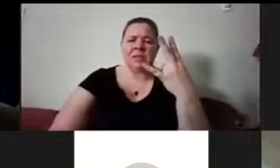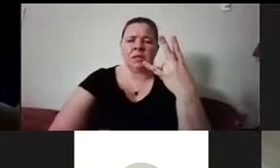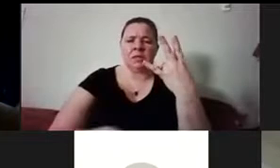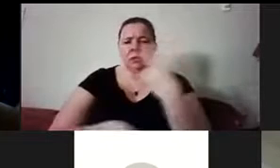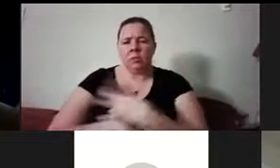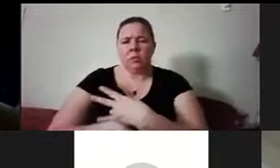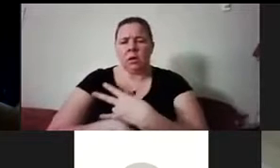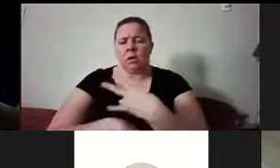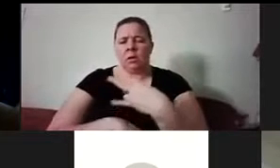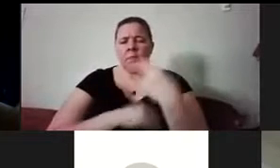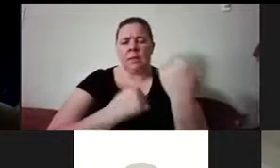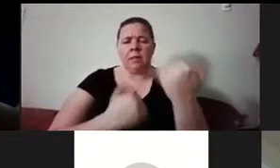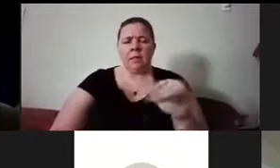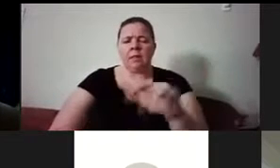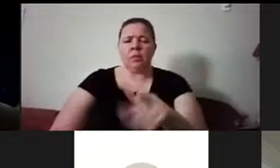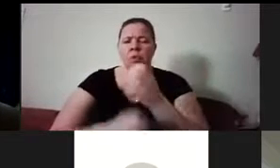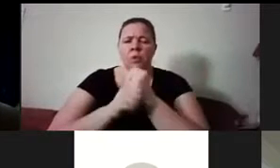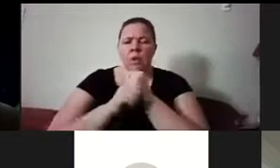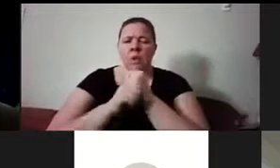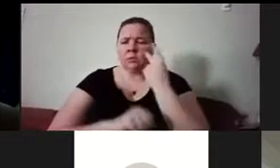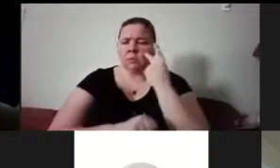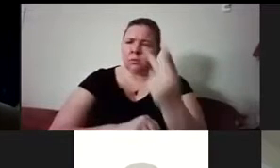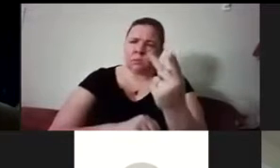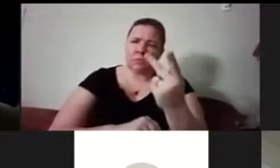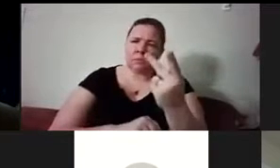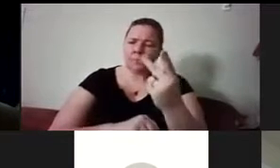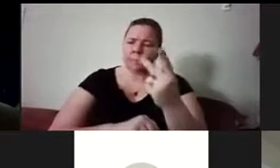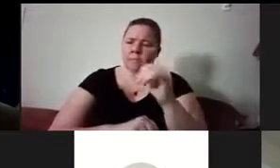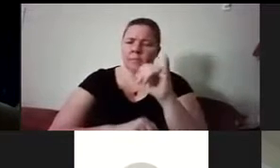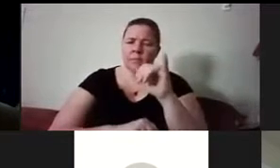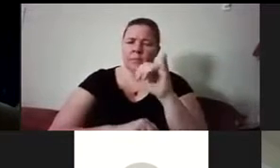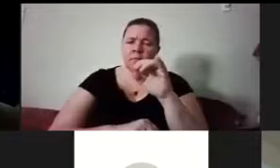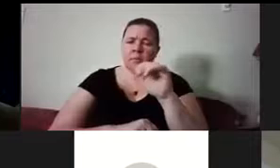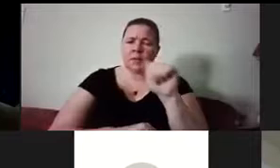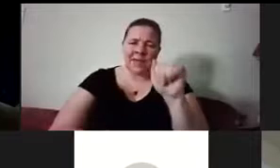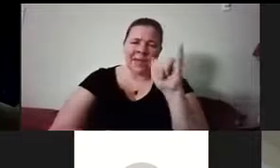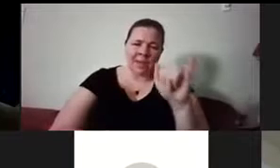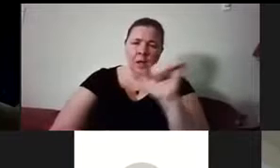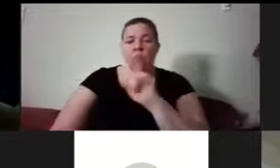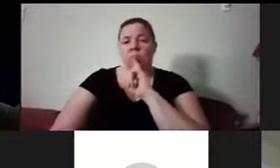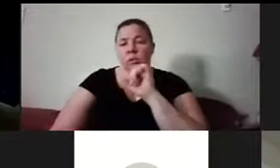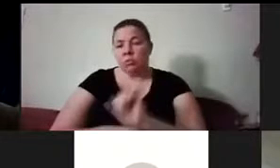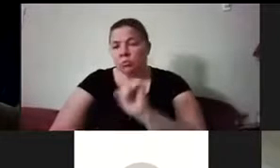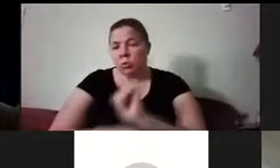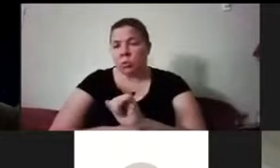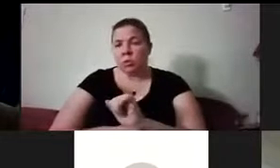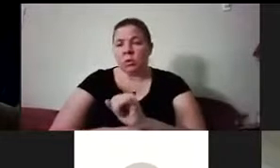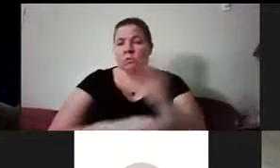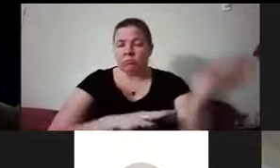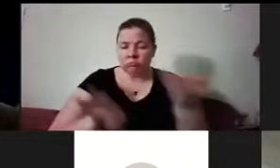7-day period where you get to see the AI actually work by bringing in